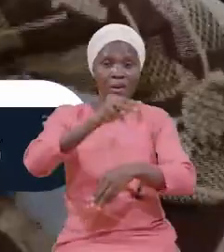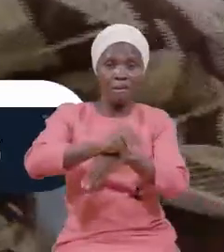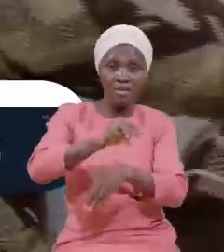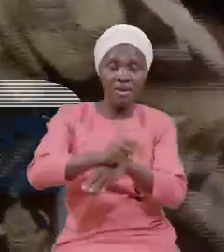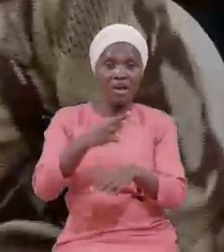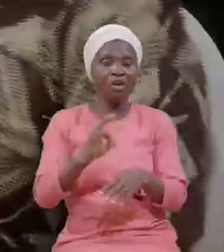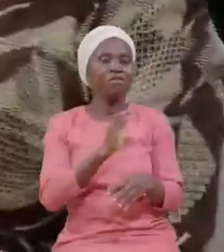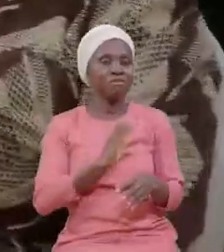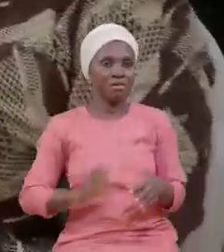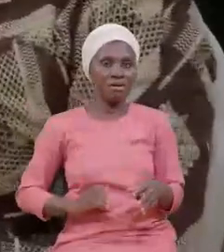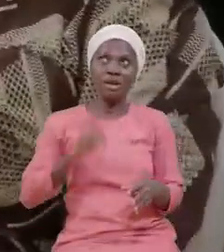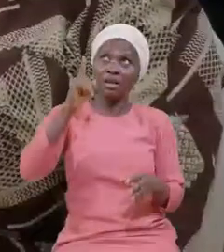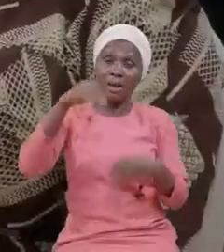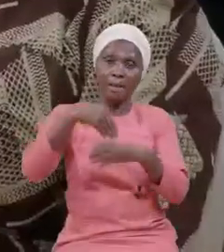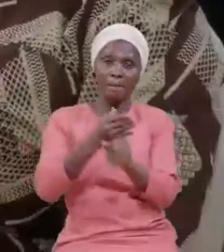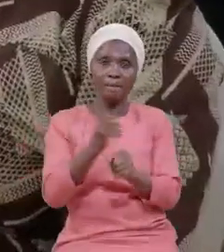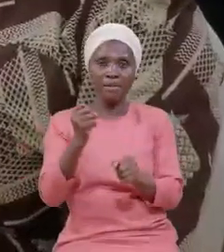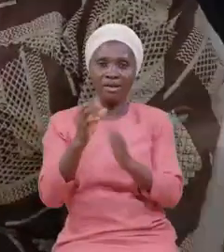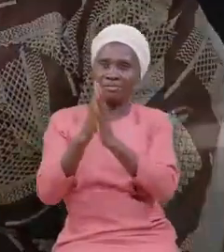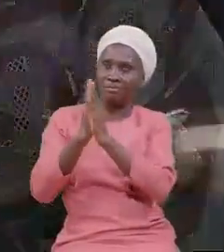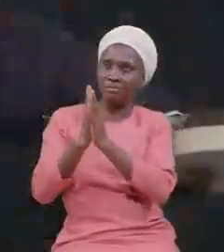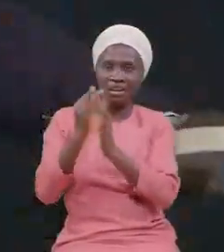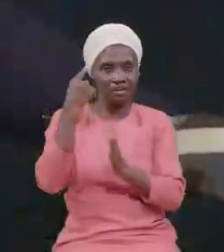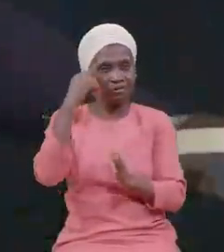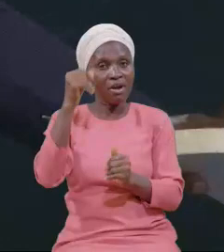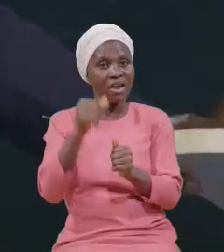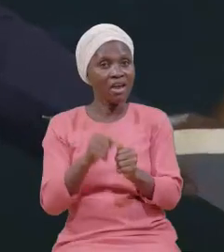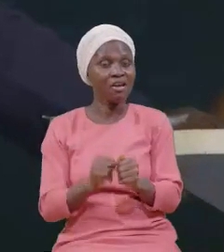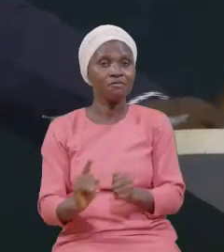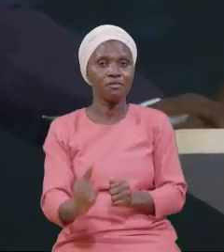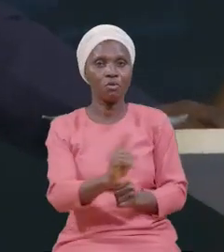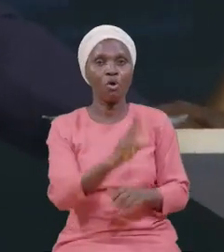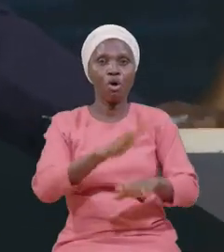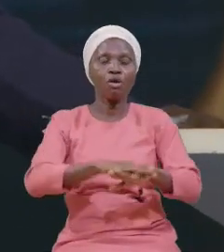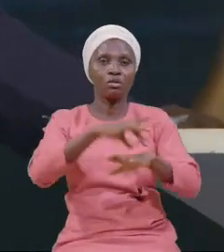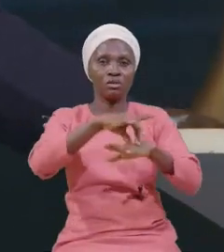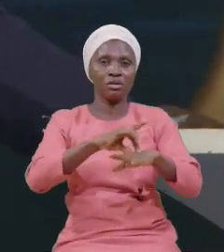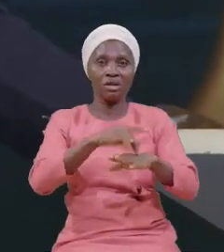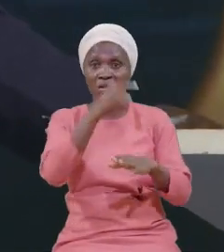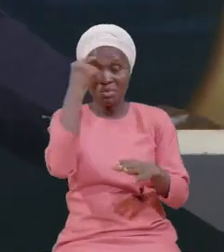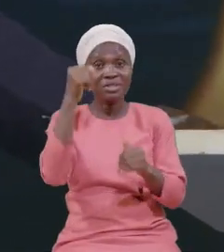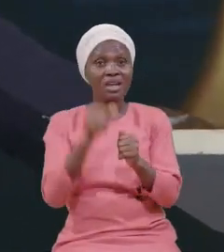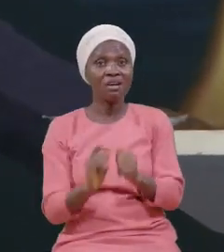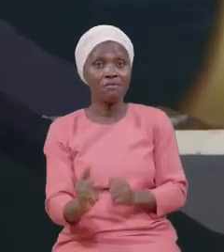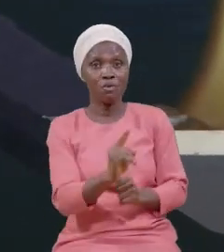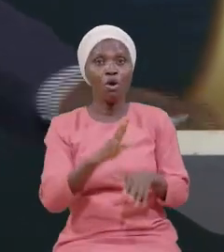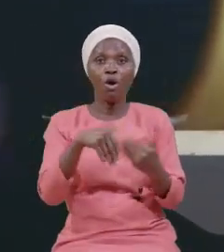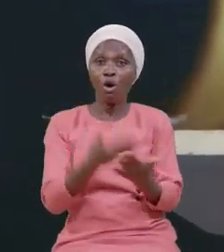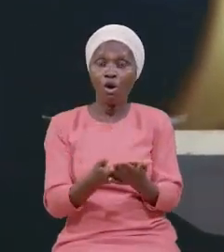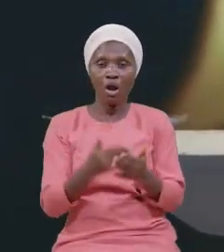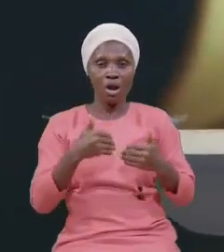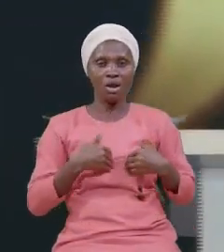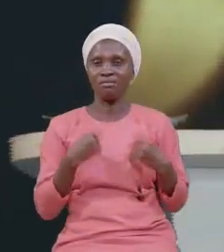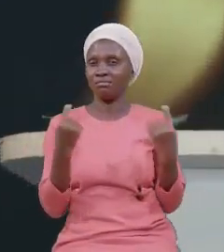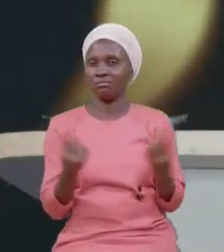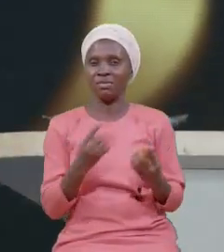makes intercession for everyone on earth, because everyone, all have sinned and come short of the glory of God.